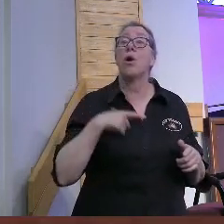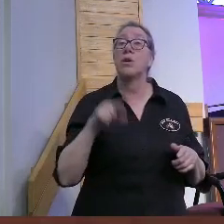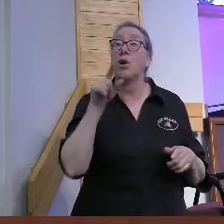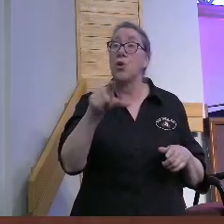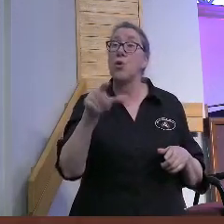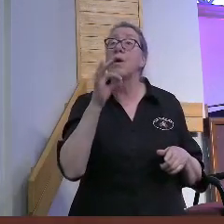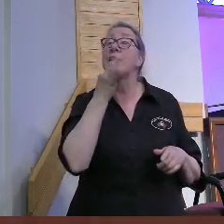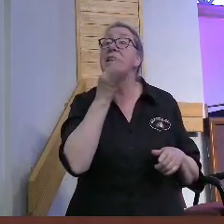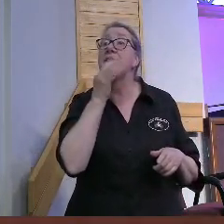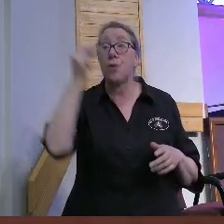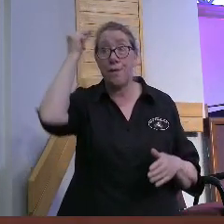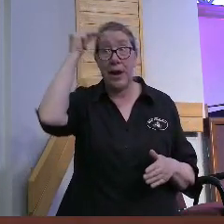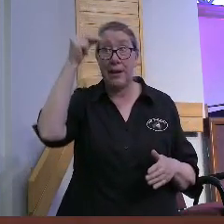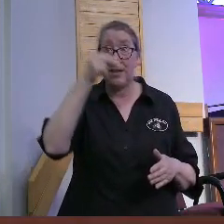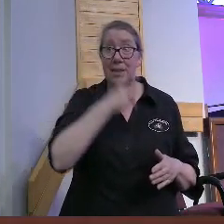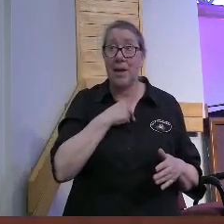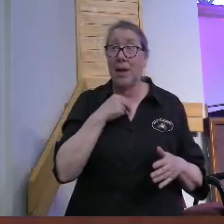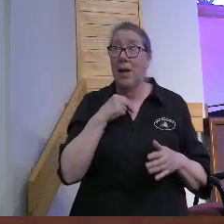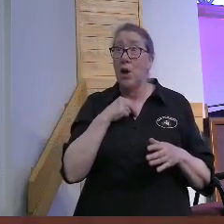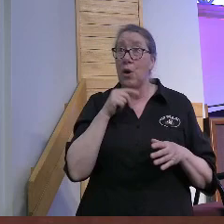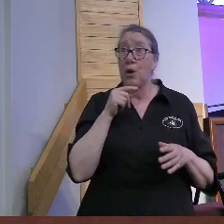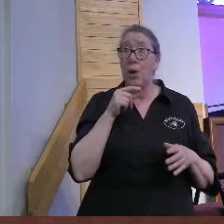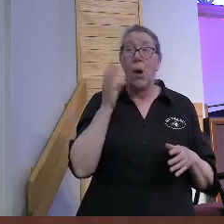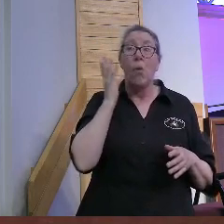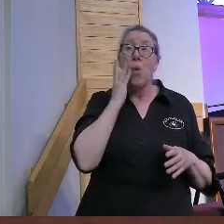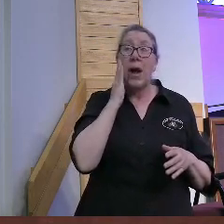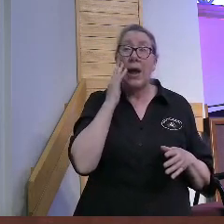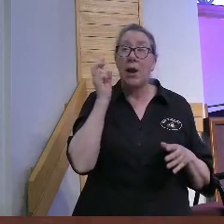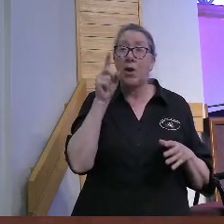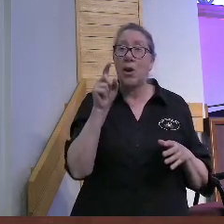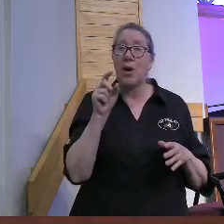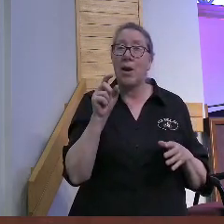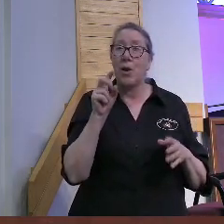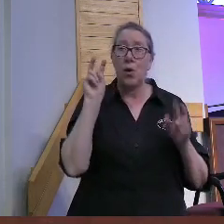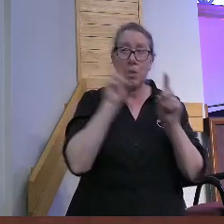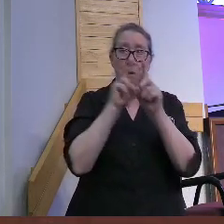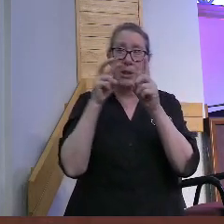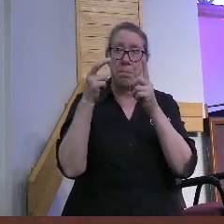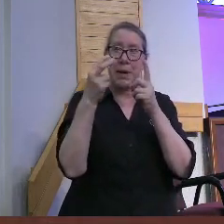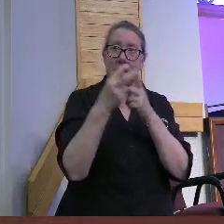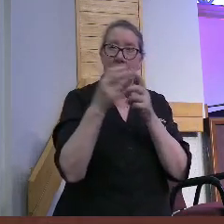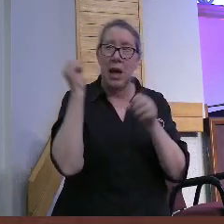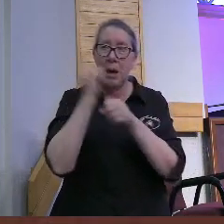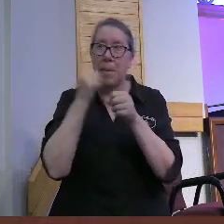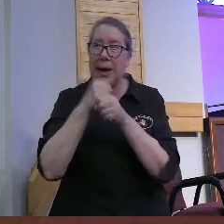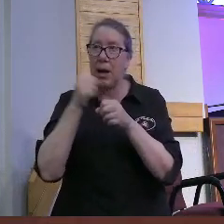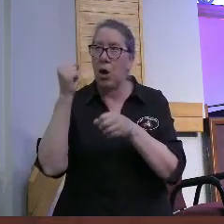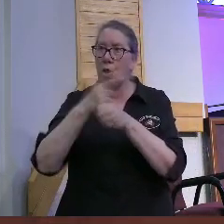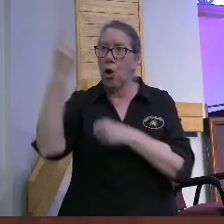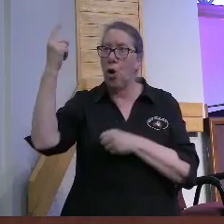reduce the size of your God, everyone say the size. In our perspective, when we make God small,